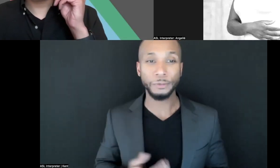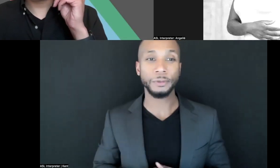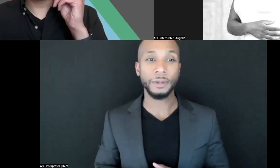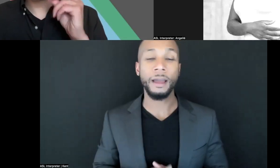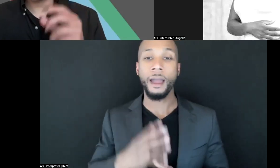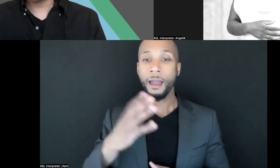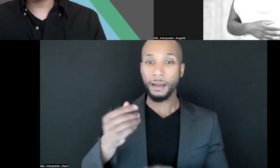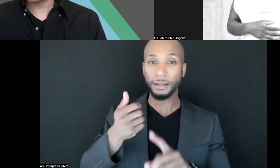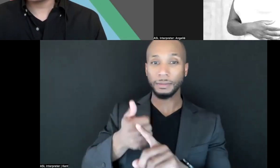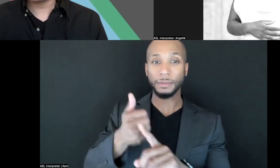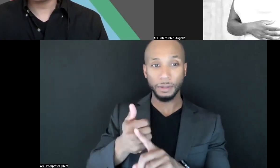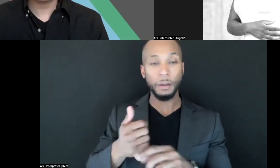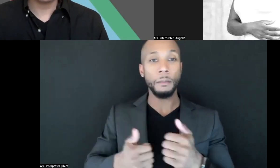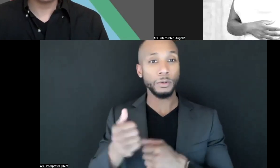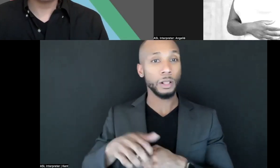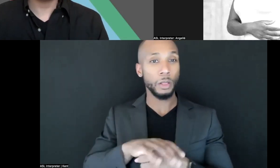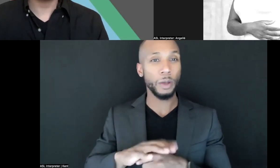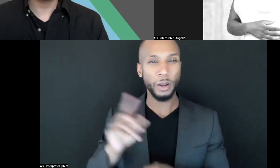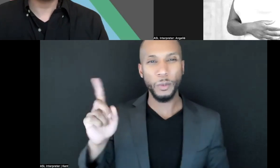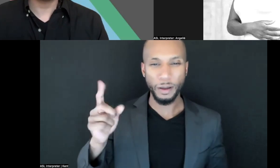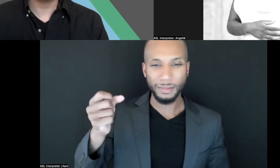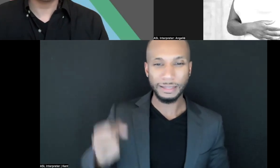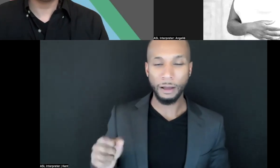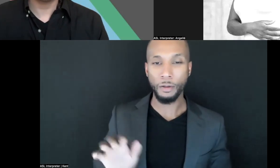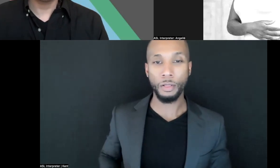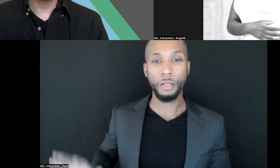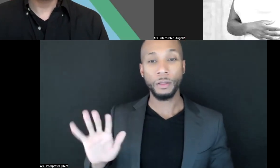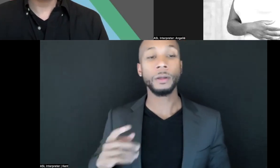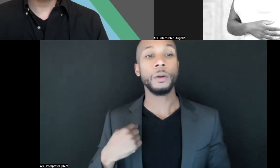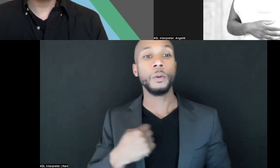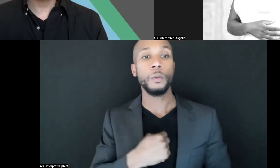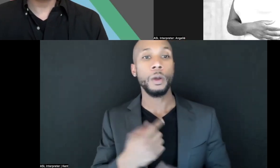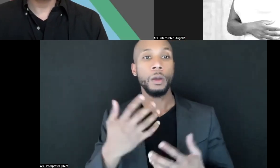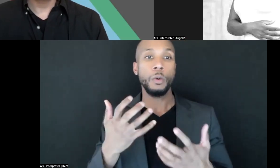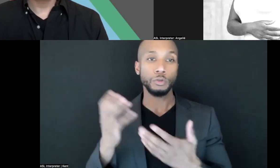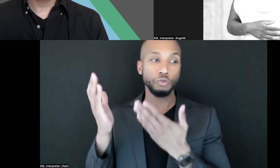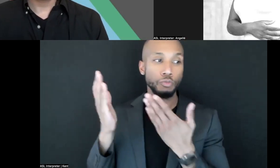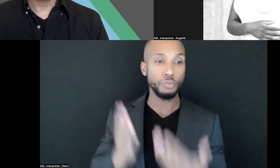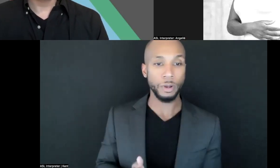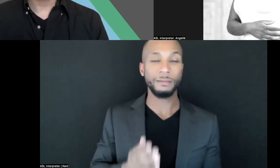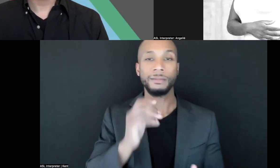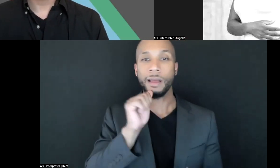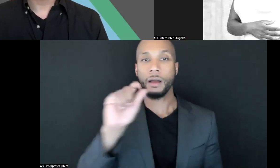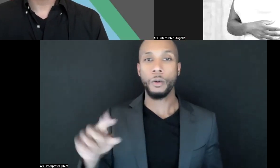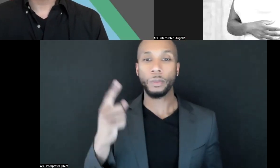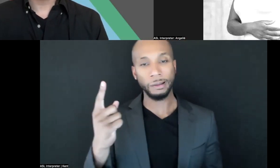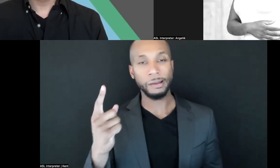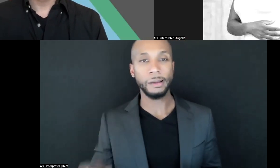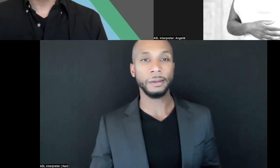are mostly located in the South. We want to bring not just um,